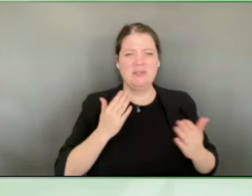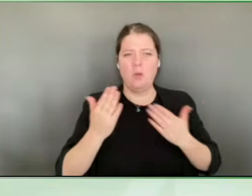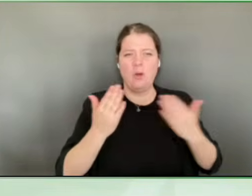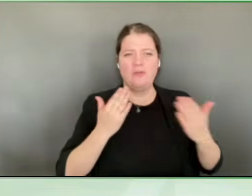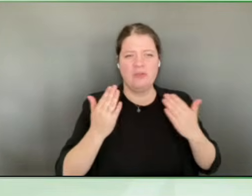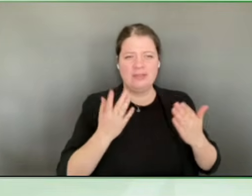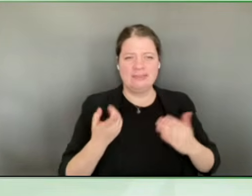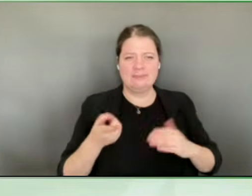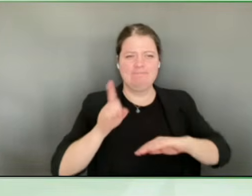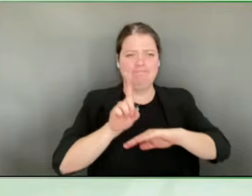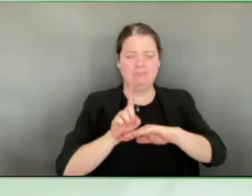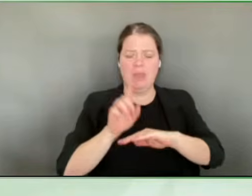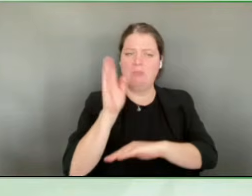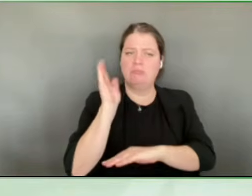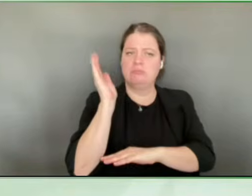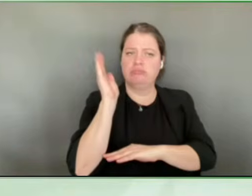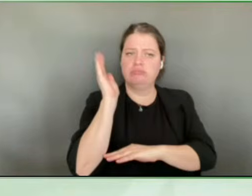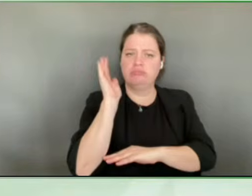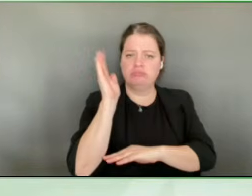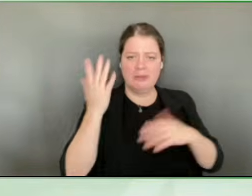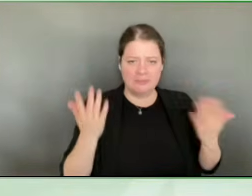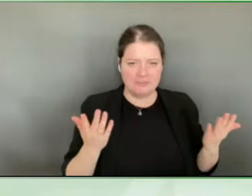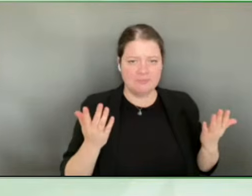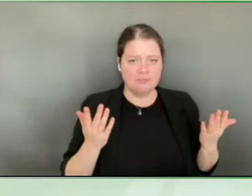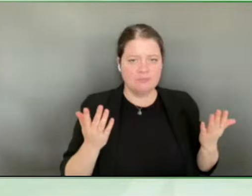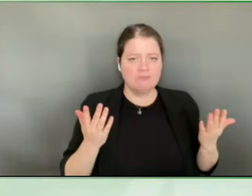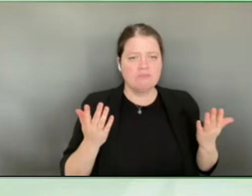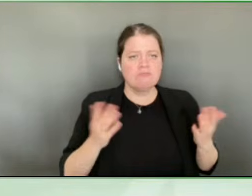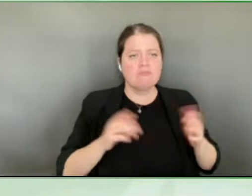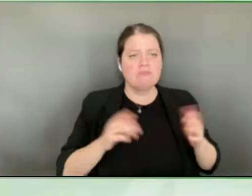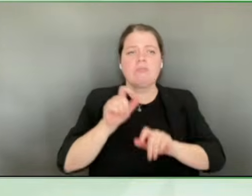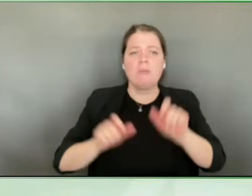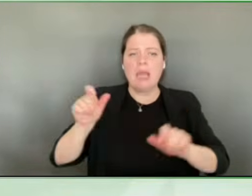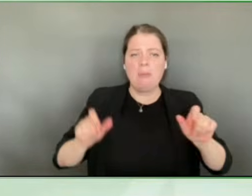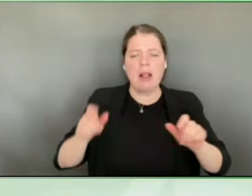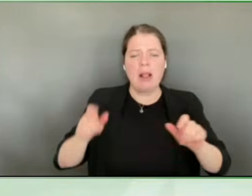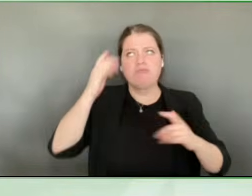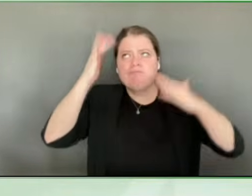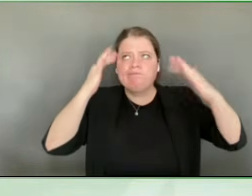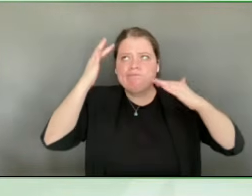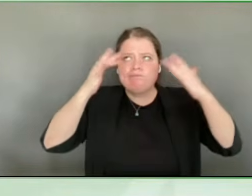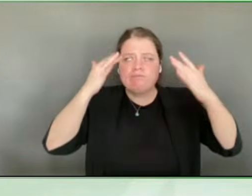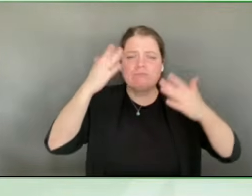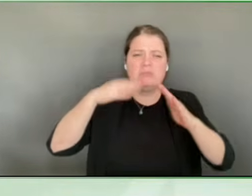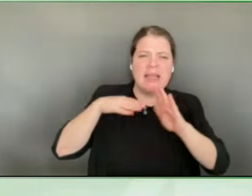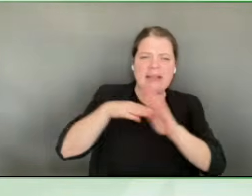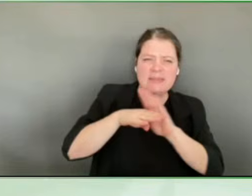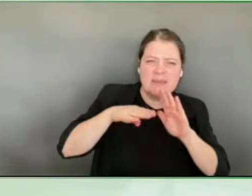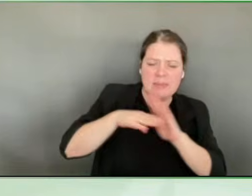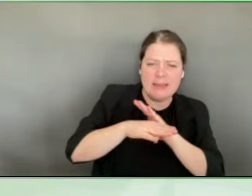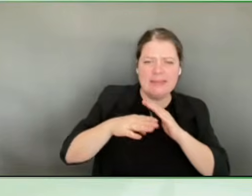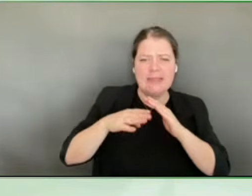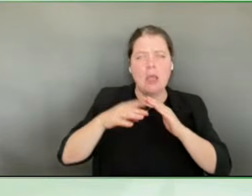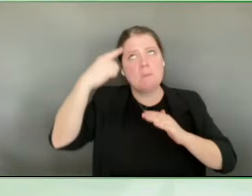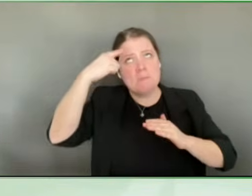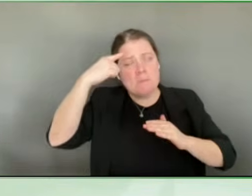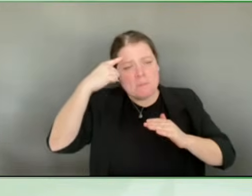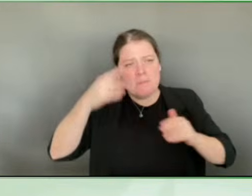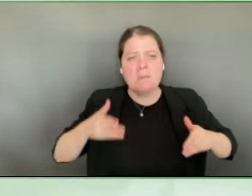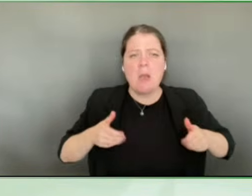spoke about the issue of people thinking about accessibility as wheelchair ramps,